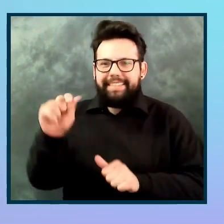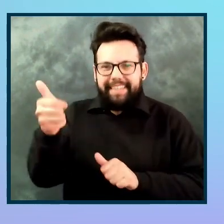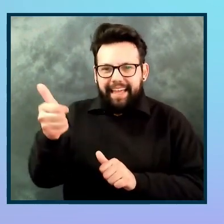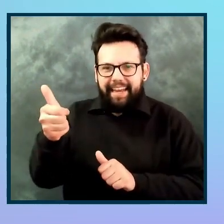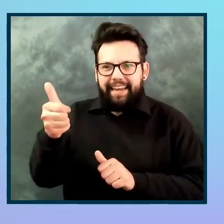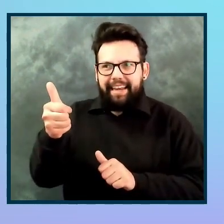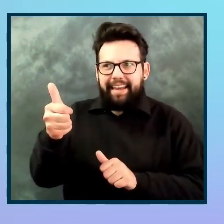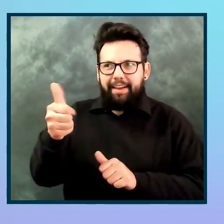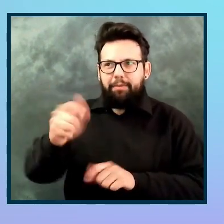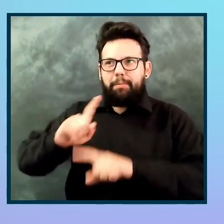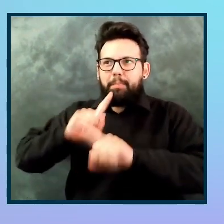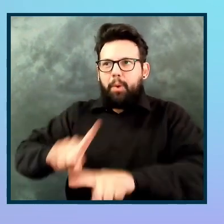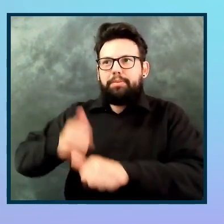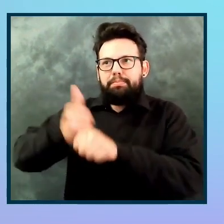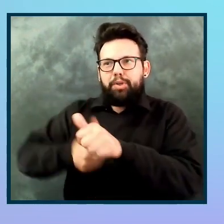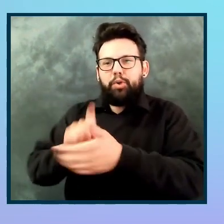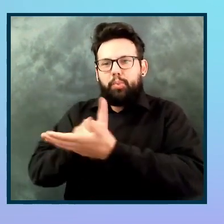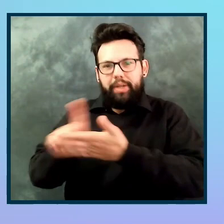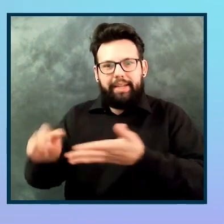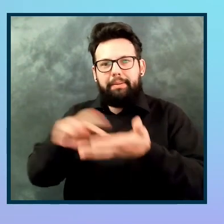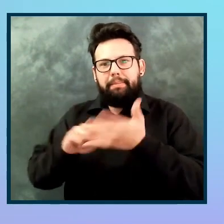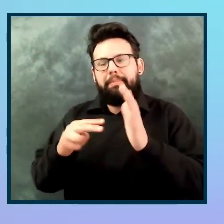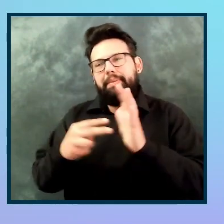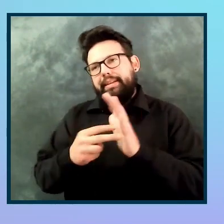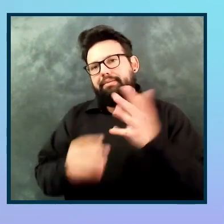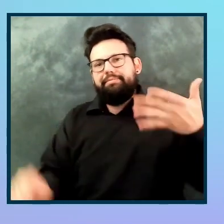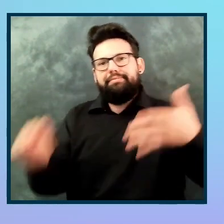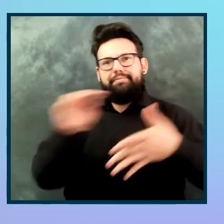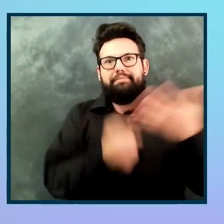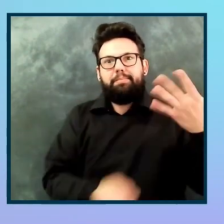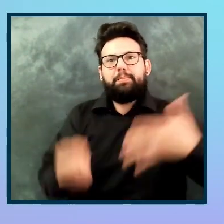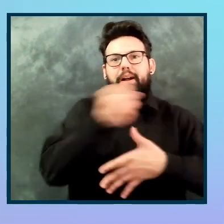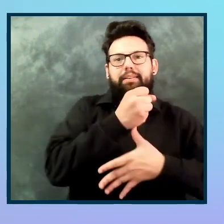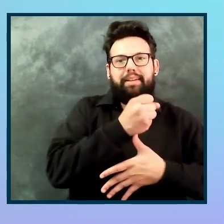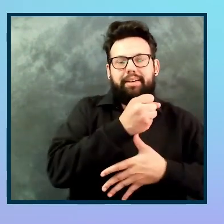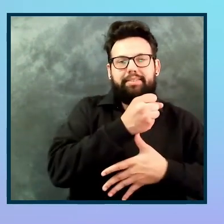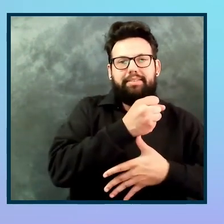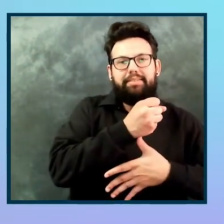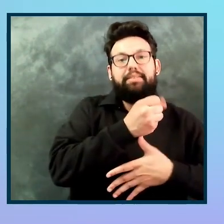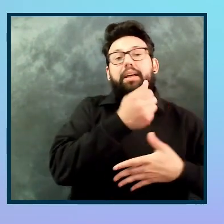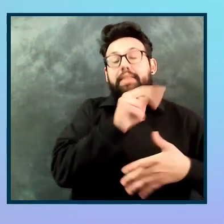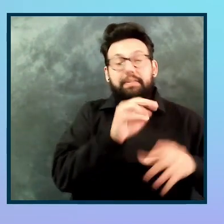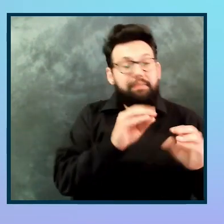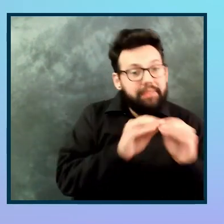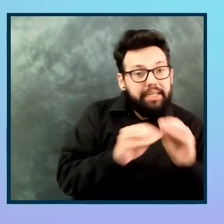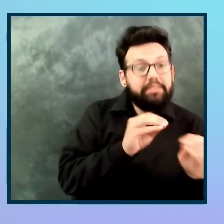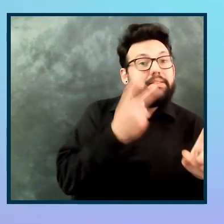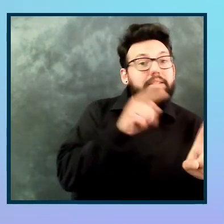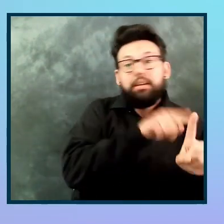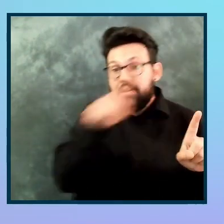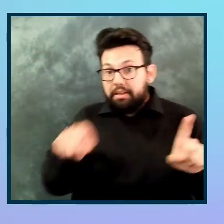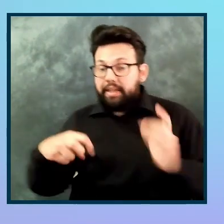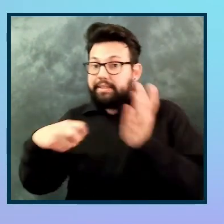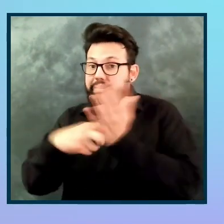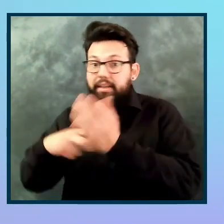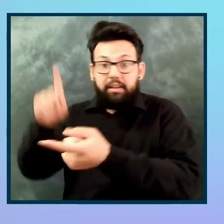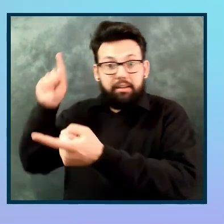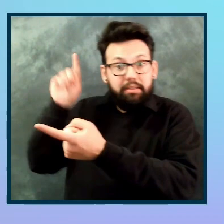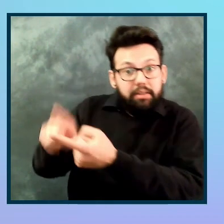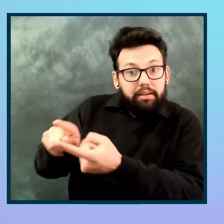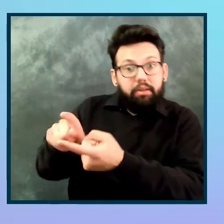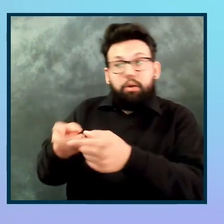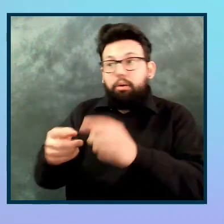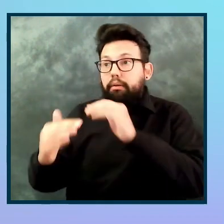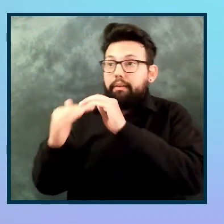That means it gets prioritized higher, and then we fix it and we look at what that translates into in terms of the tickets that we have